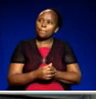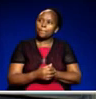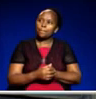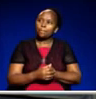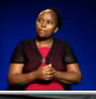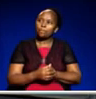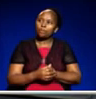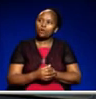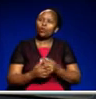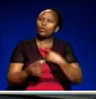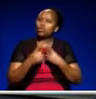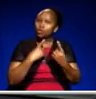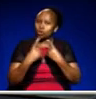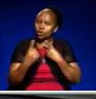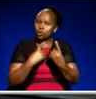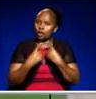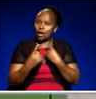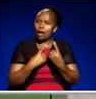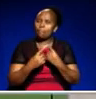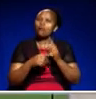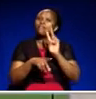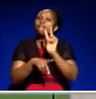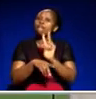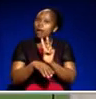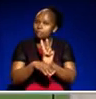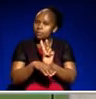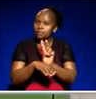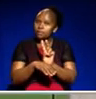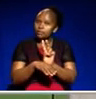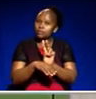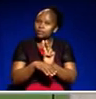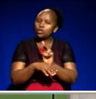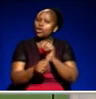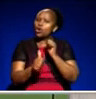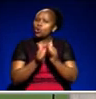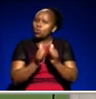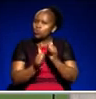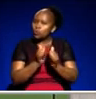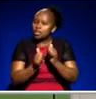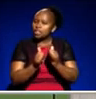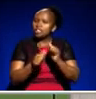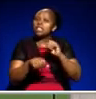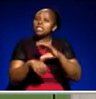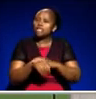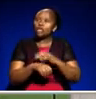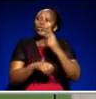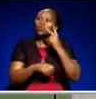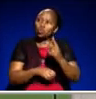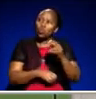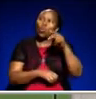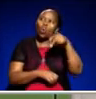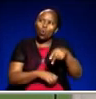we are going to talk about verbs which take two